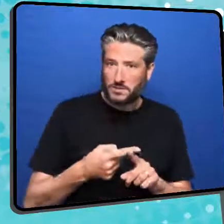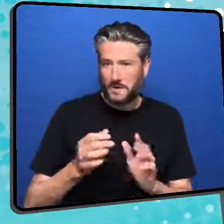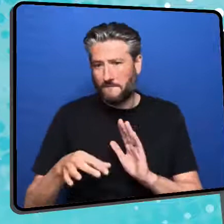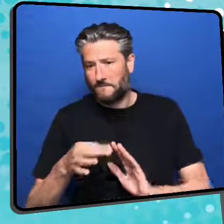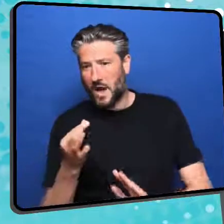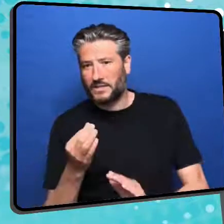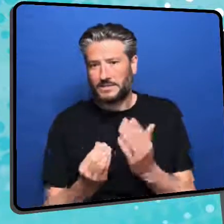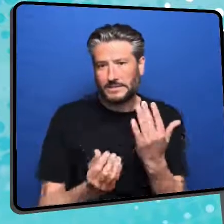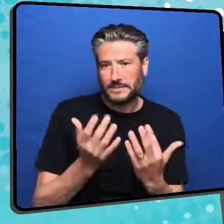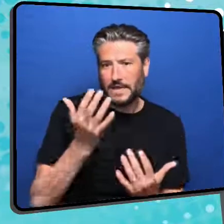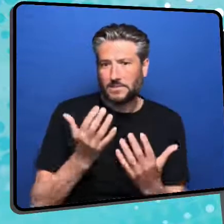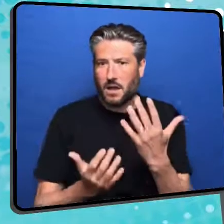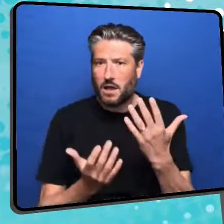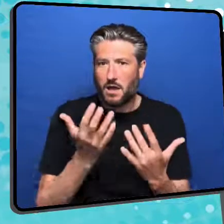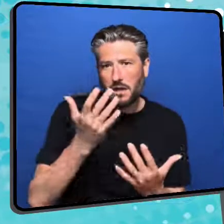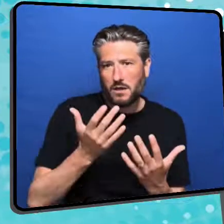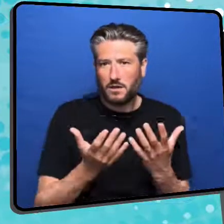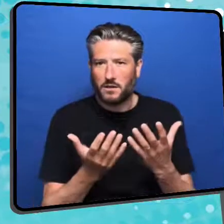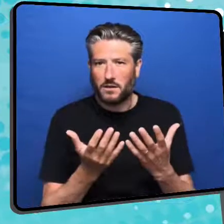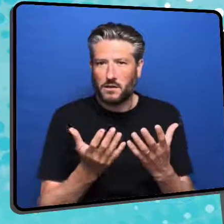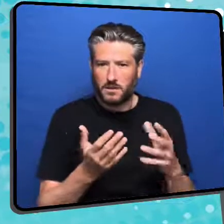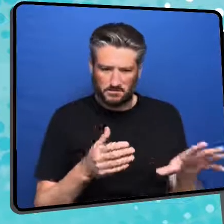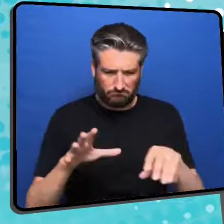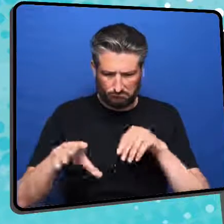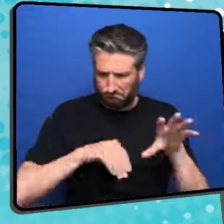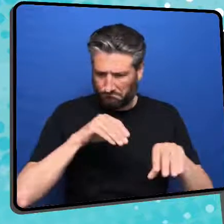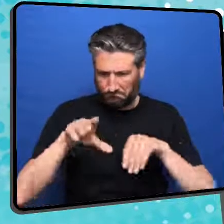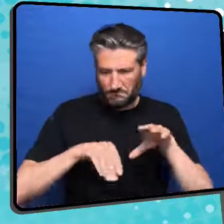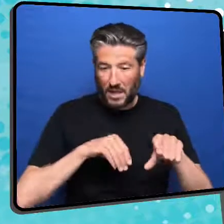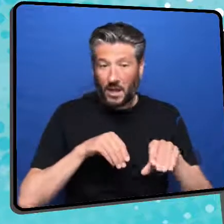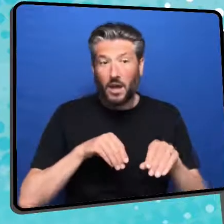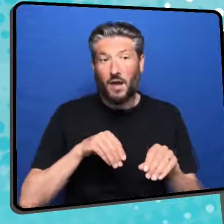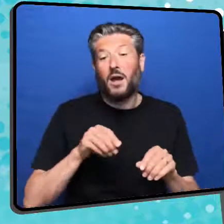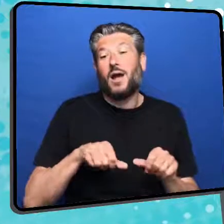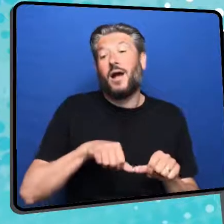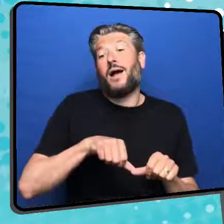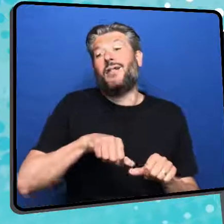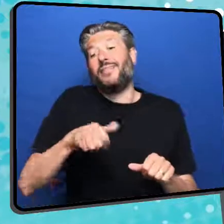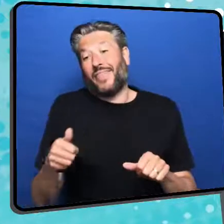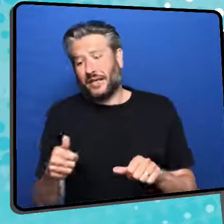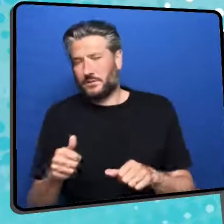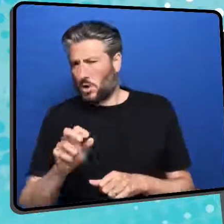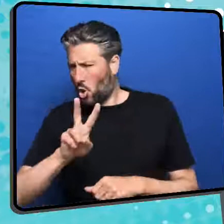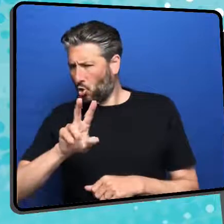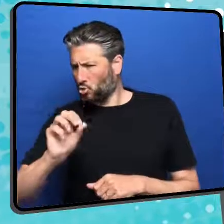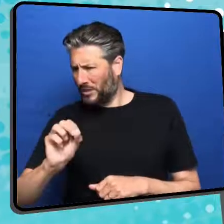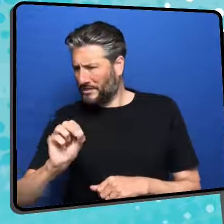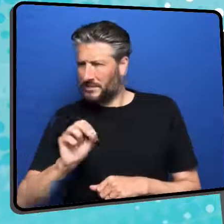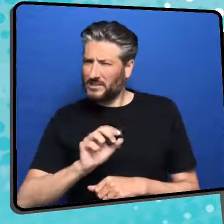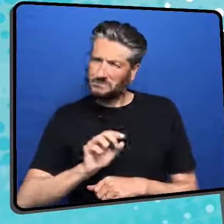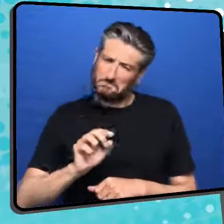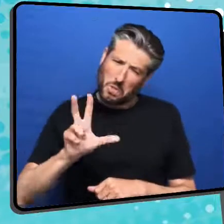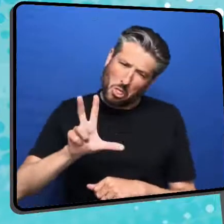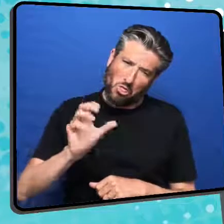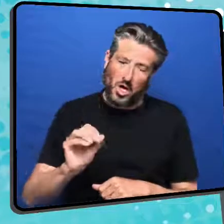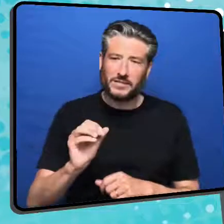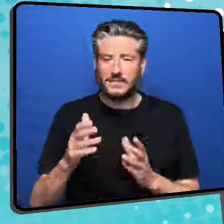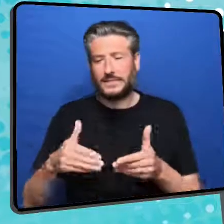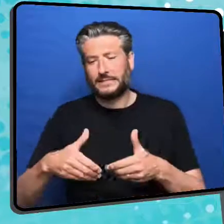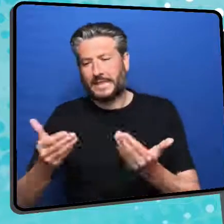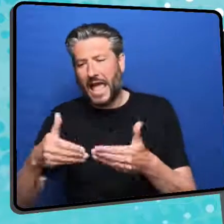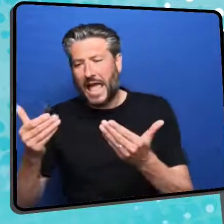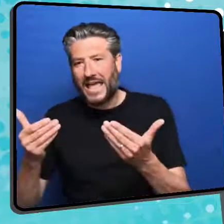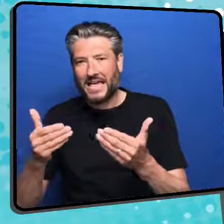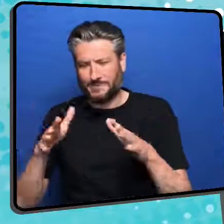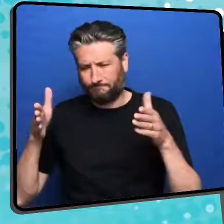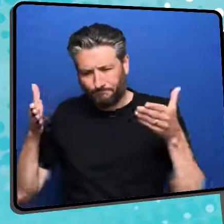then afterwards, you have like more 20, 30 days where you really go more structured towards product. But also there, of course,